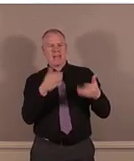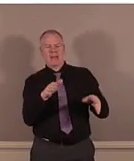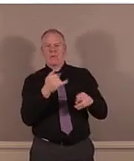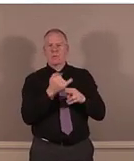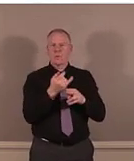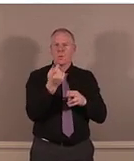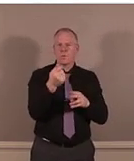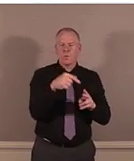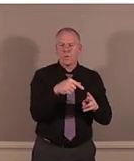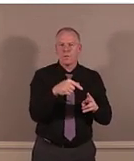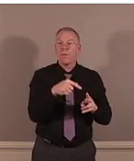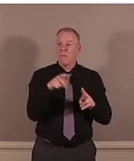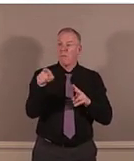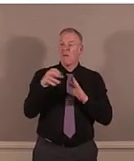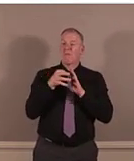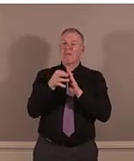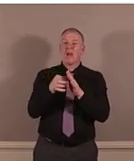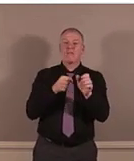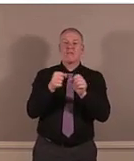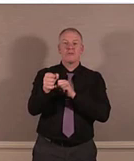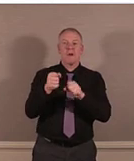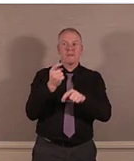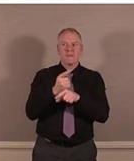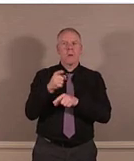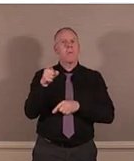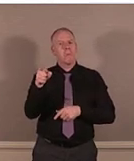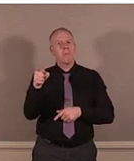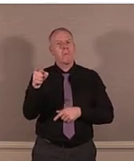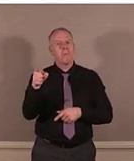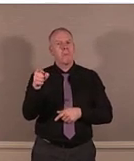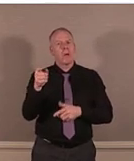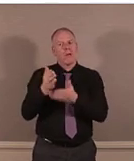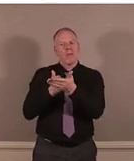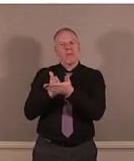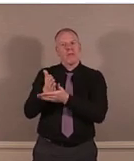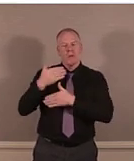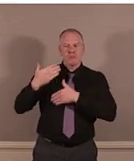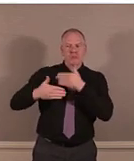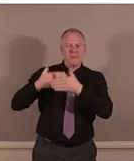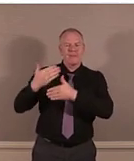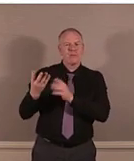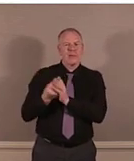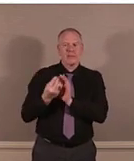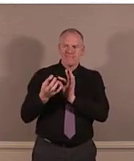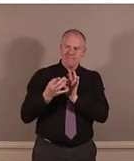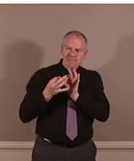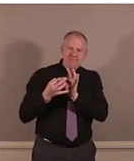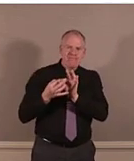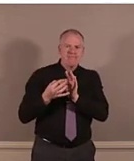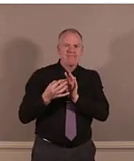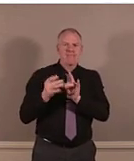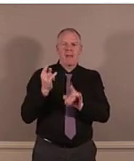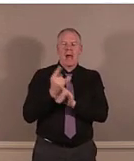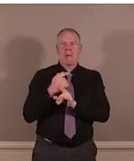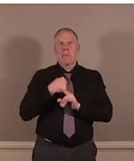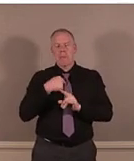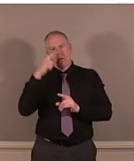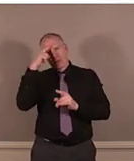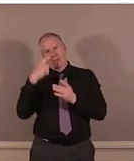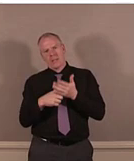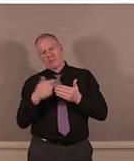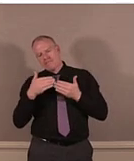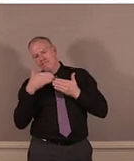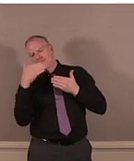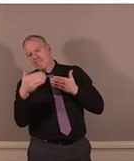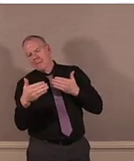school, the guidance service, really, I would say to you, it'll go through that planning process that'll help you decide what you want to